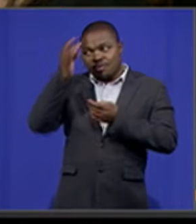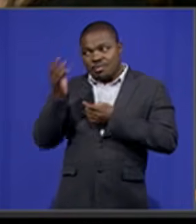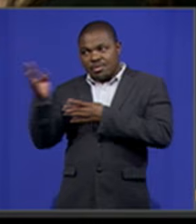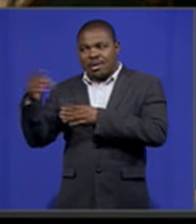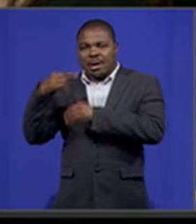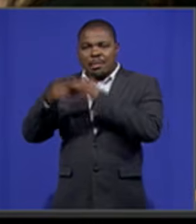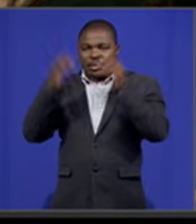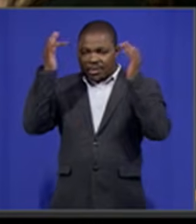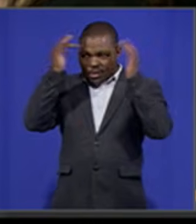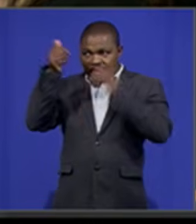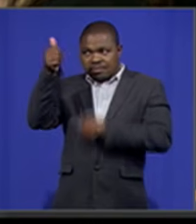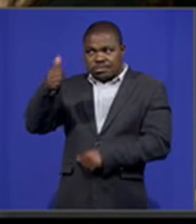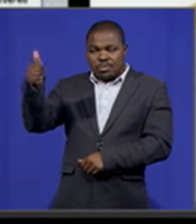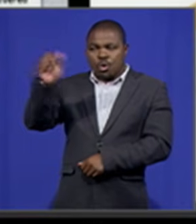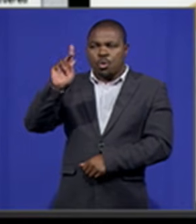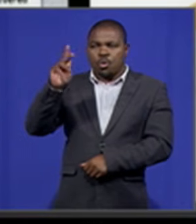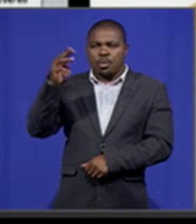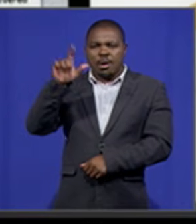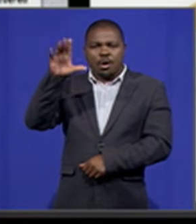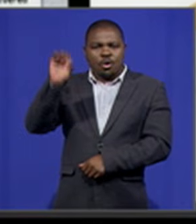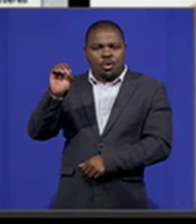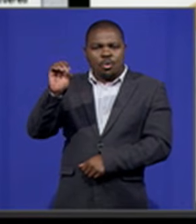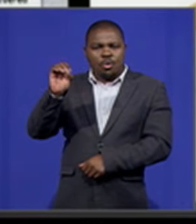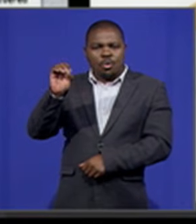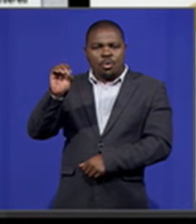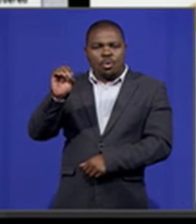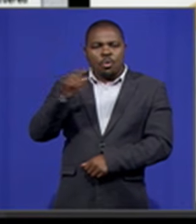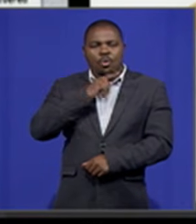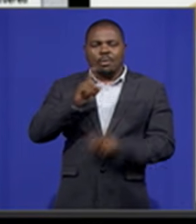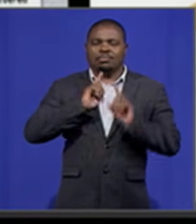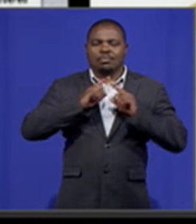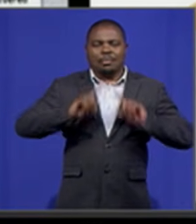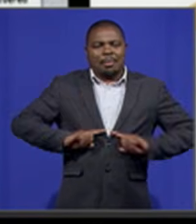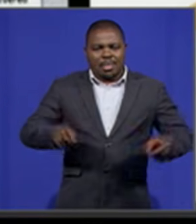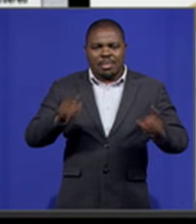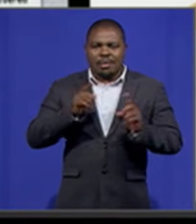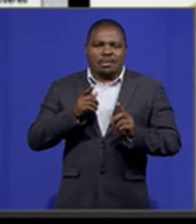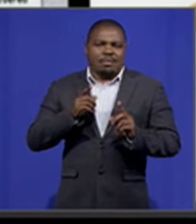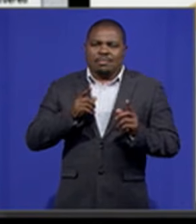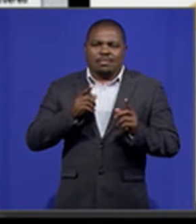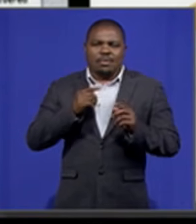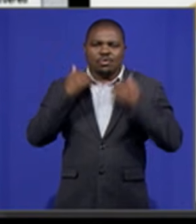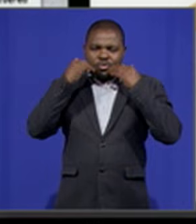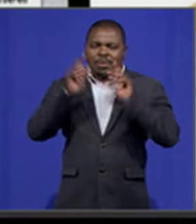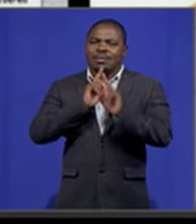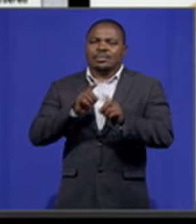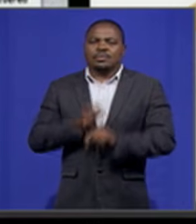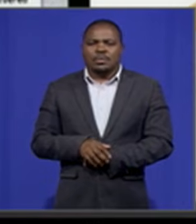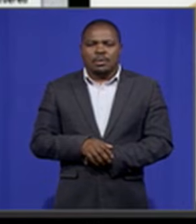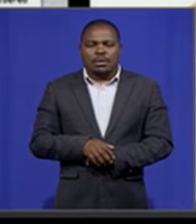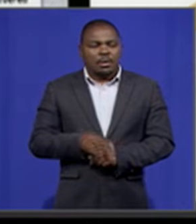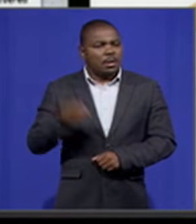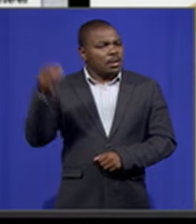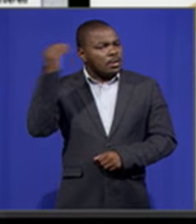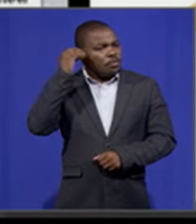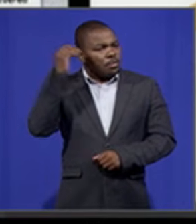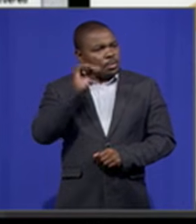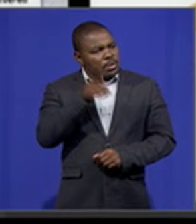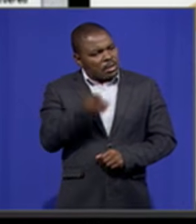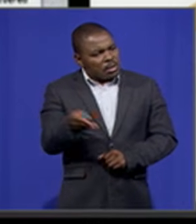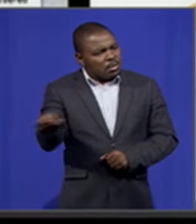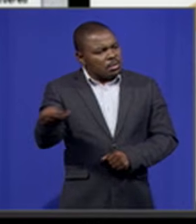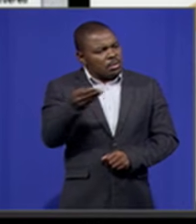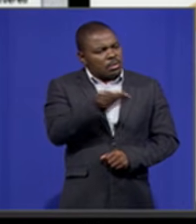tša bohlodi General Dumisani Khumalo. Why were you sharing this information with Mr. Matlala?